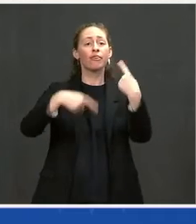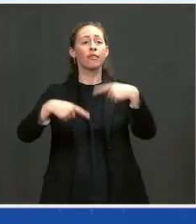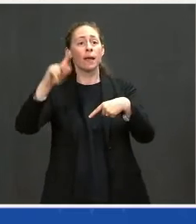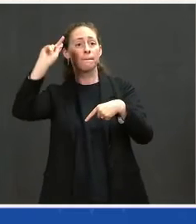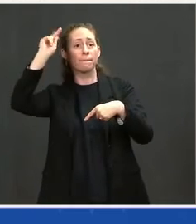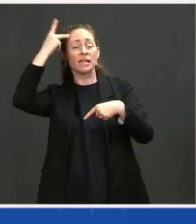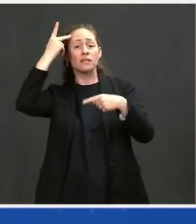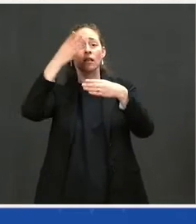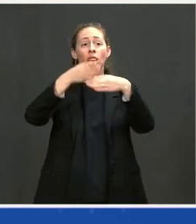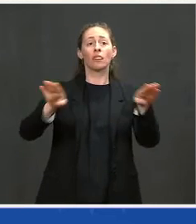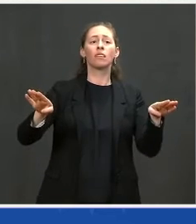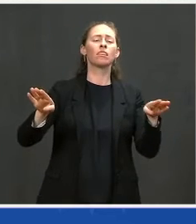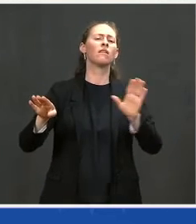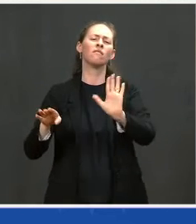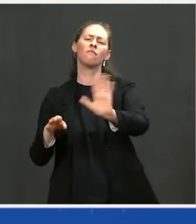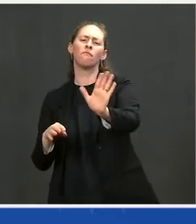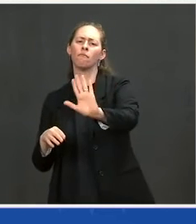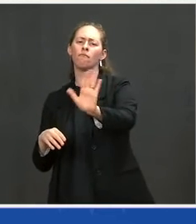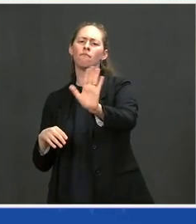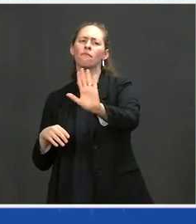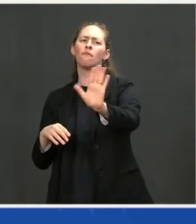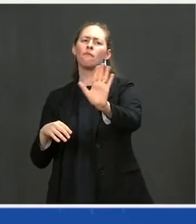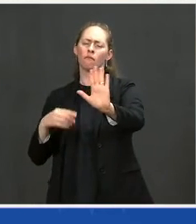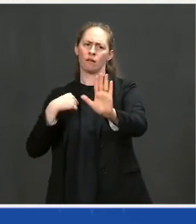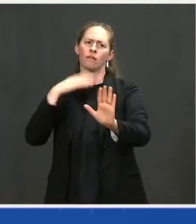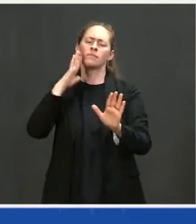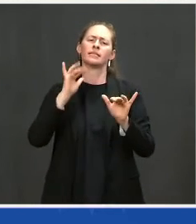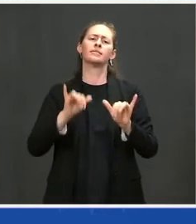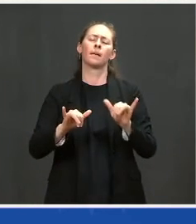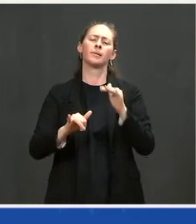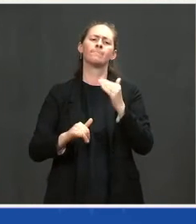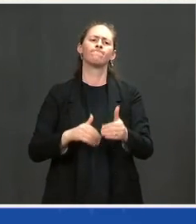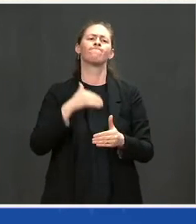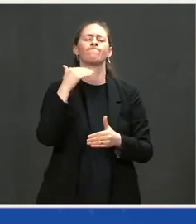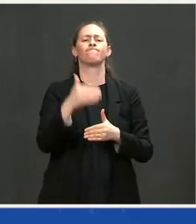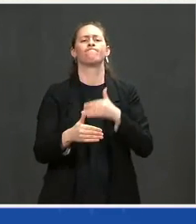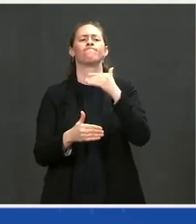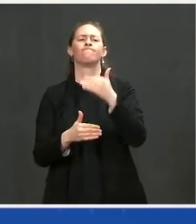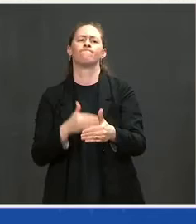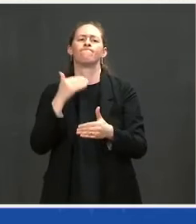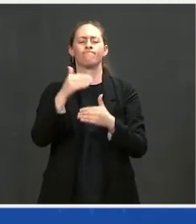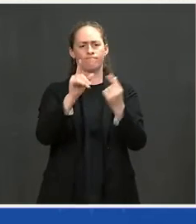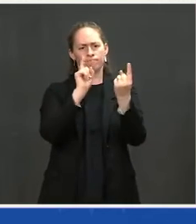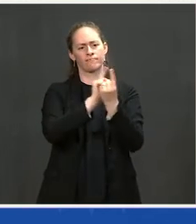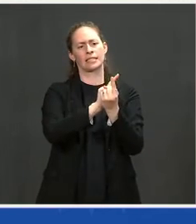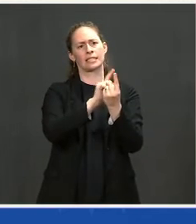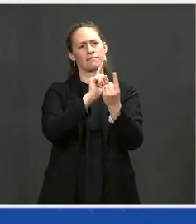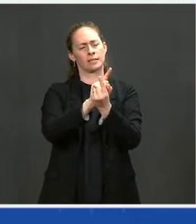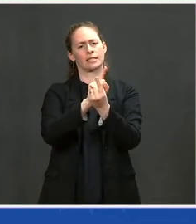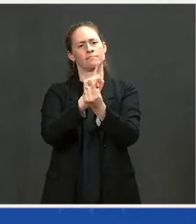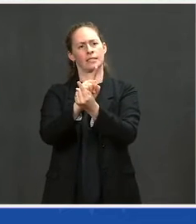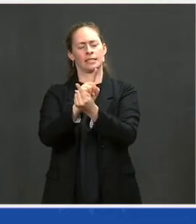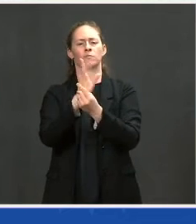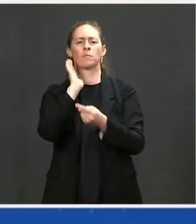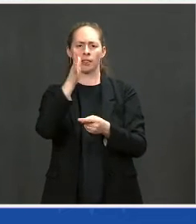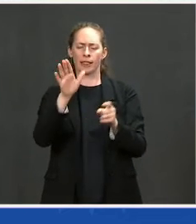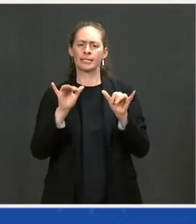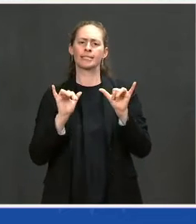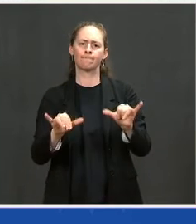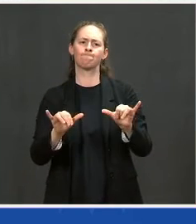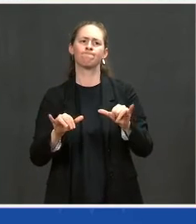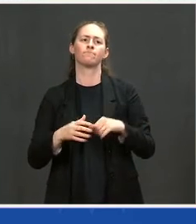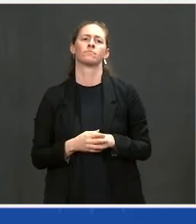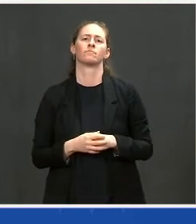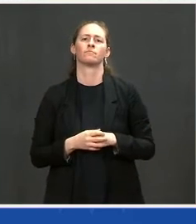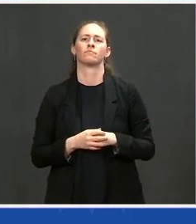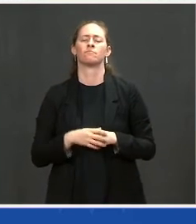move forward and take these things as they come. And just to follow up, Mr. President, can your presidency be a success if you